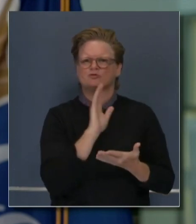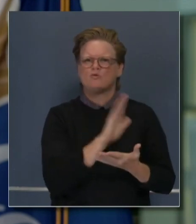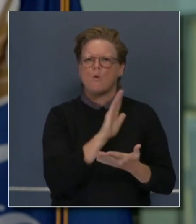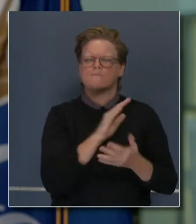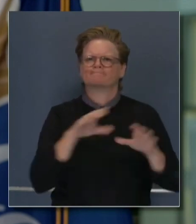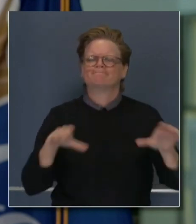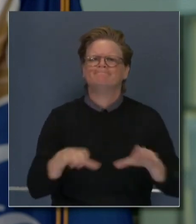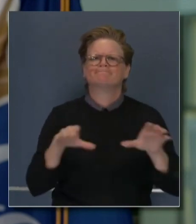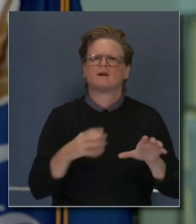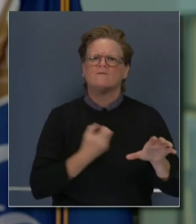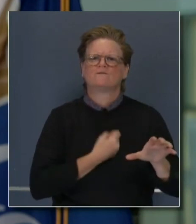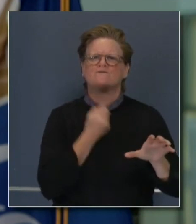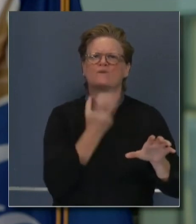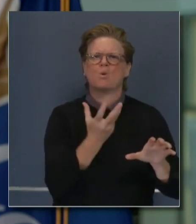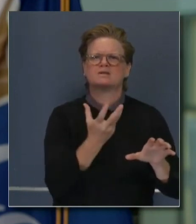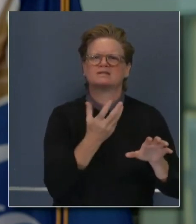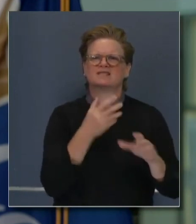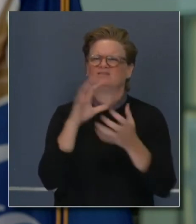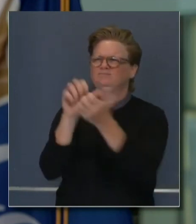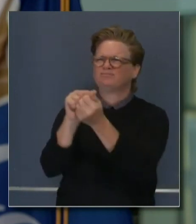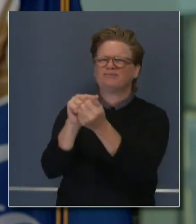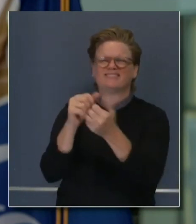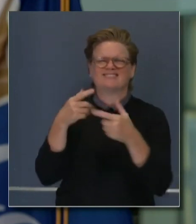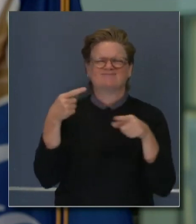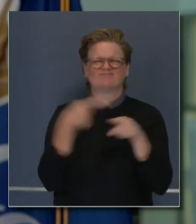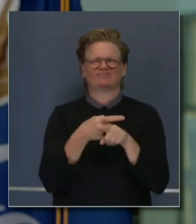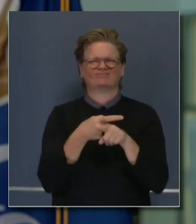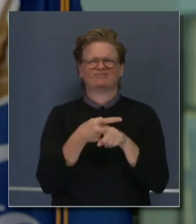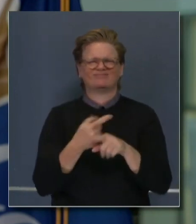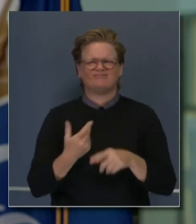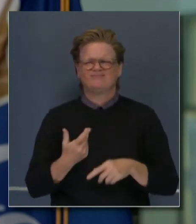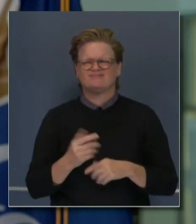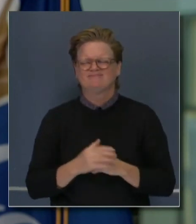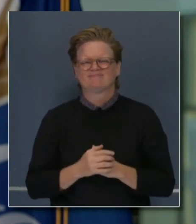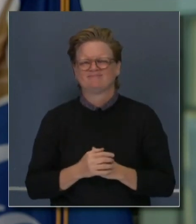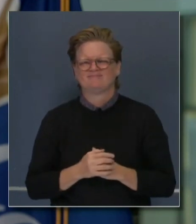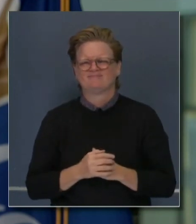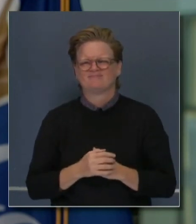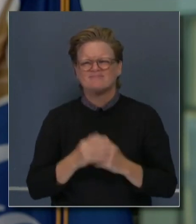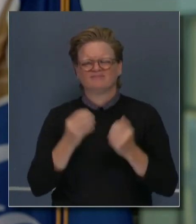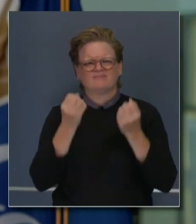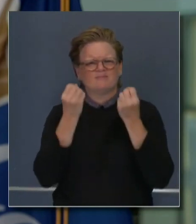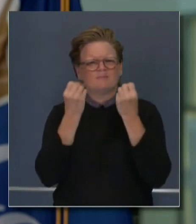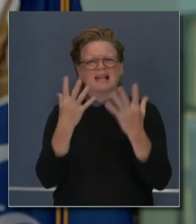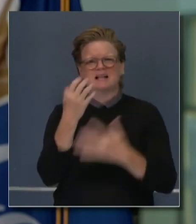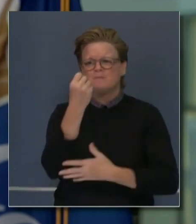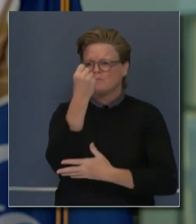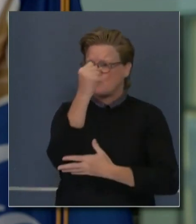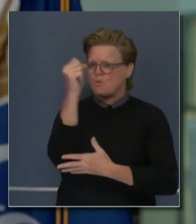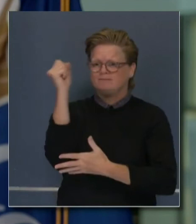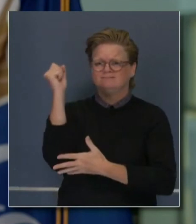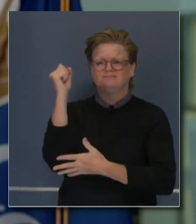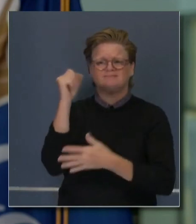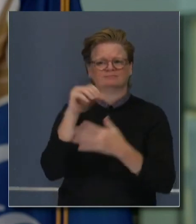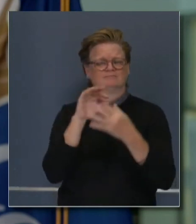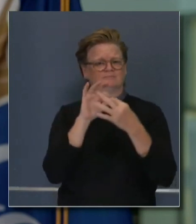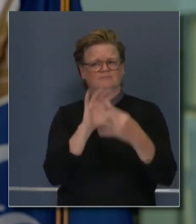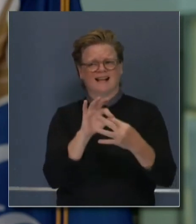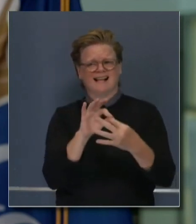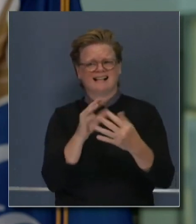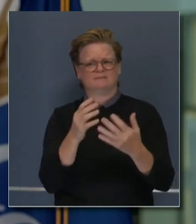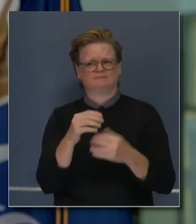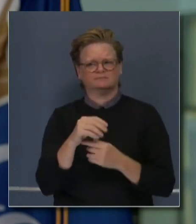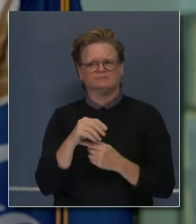bring to light, has been the case in many protests, not all, many protests, is the issues of racial justice to the fore